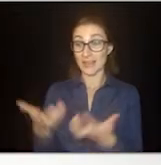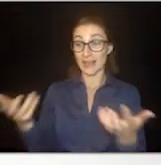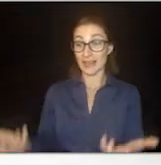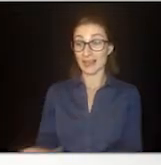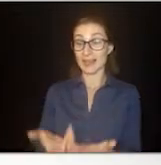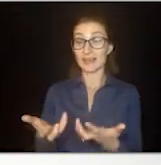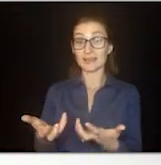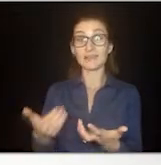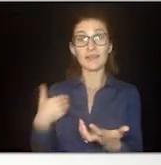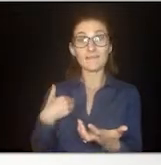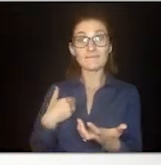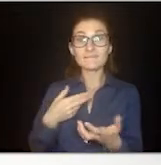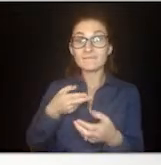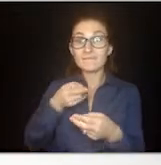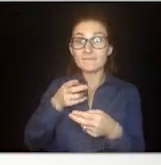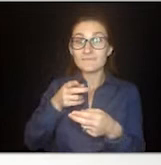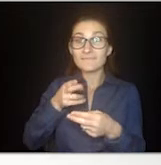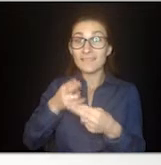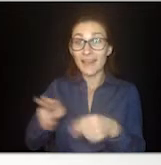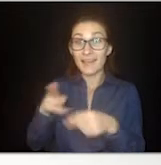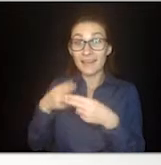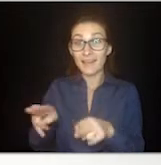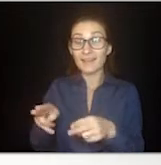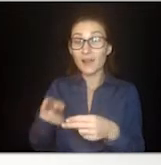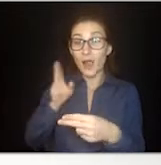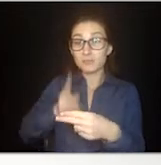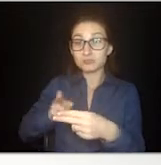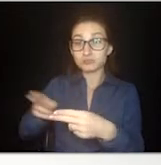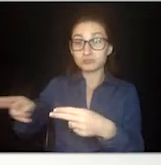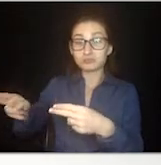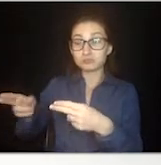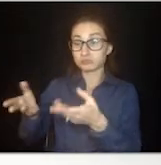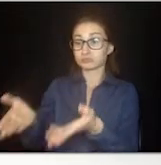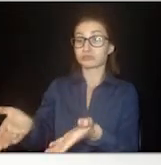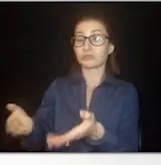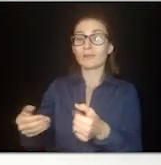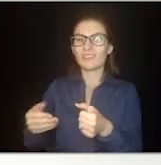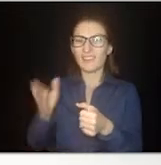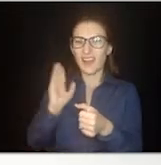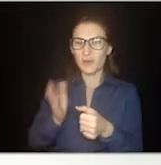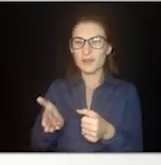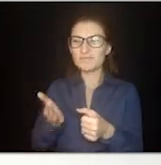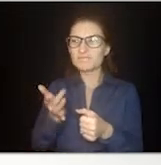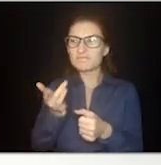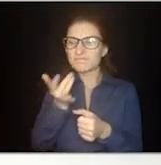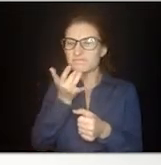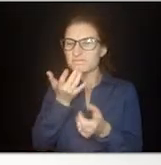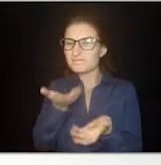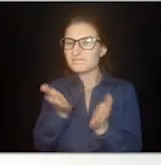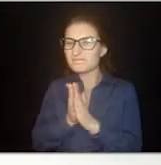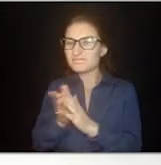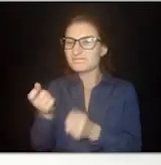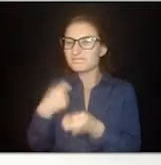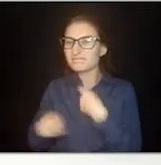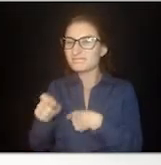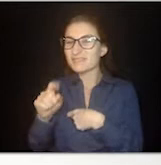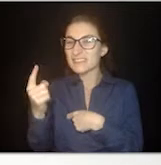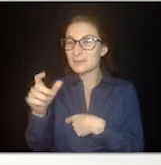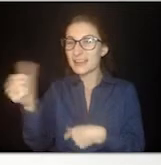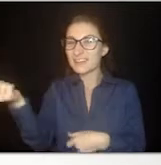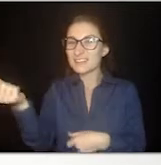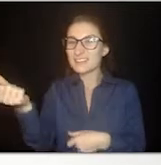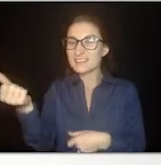in front of me that has chopped egg in it, I'm going to ask you to bring me something else. That's